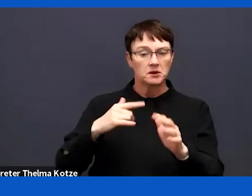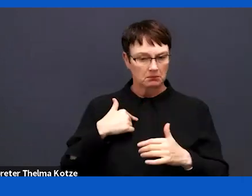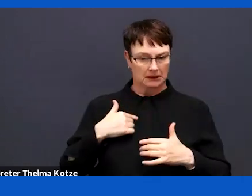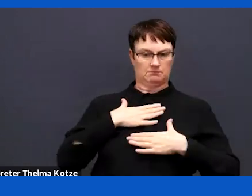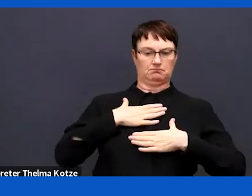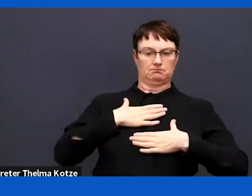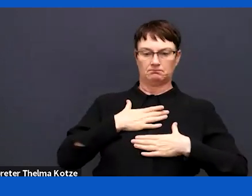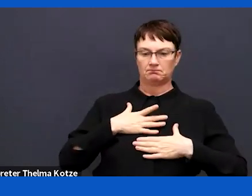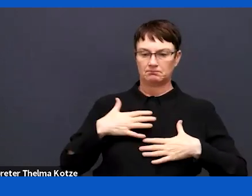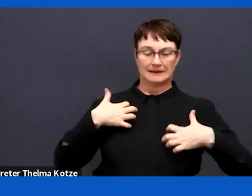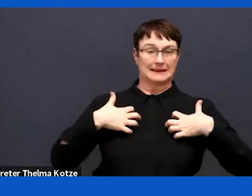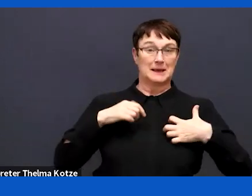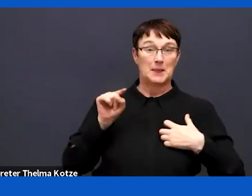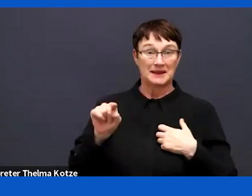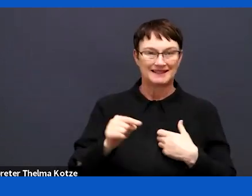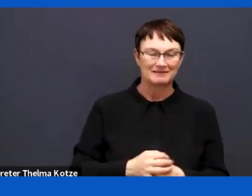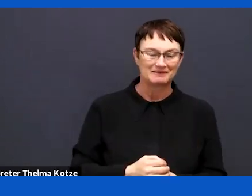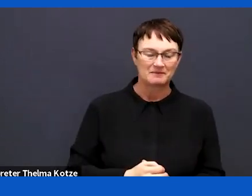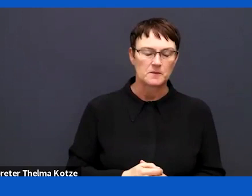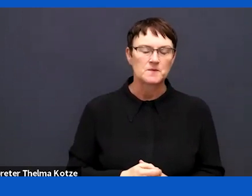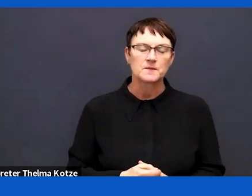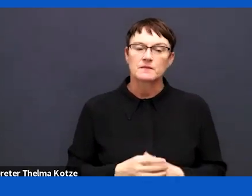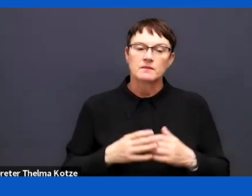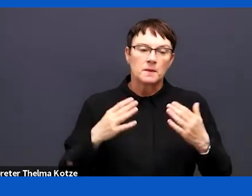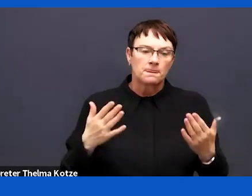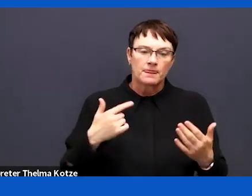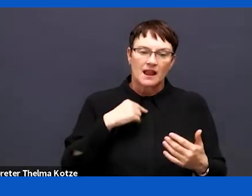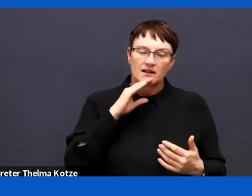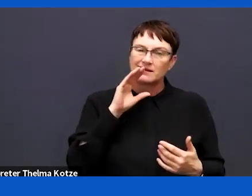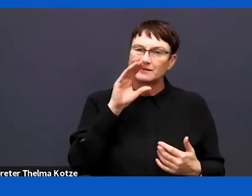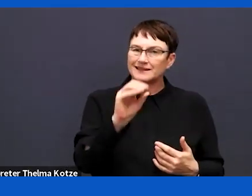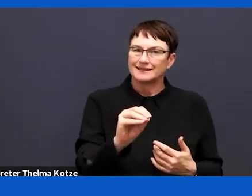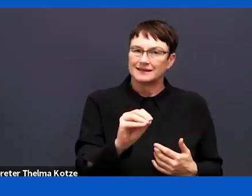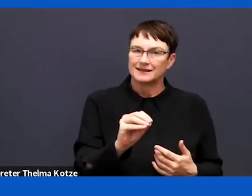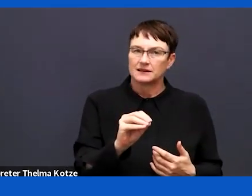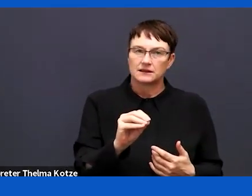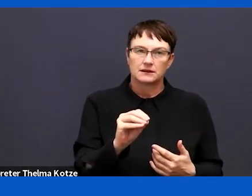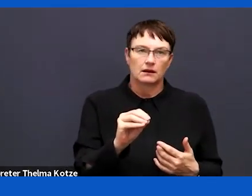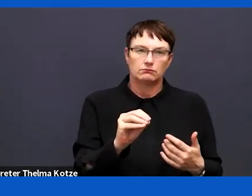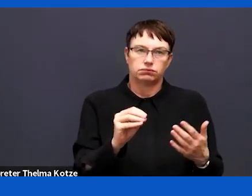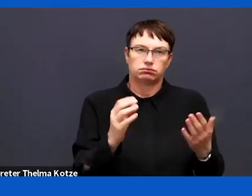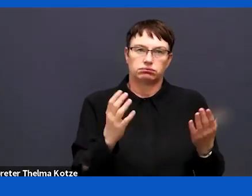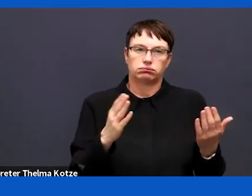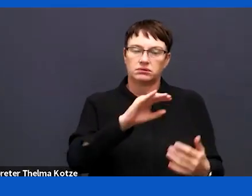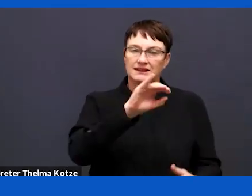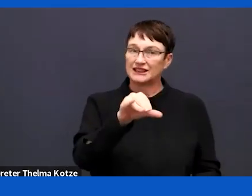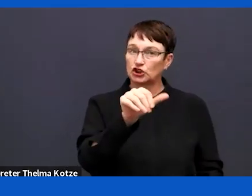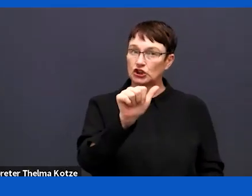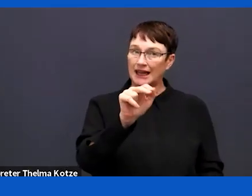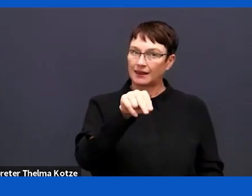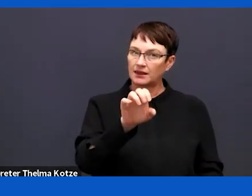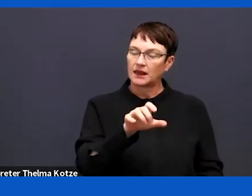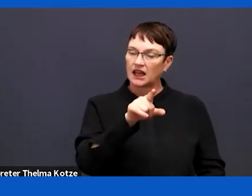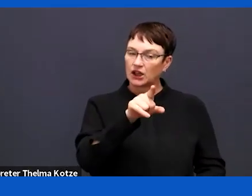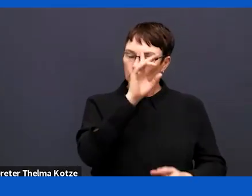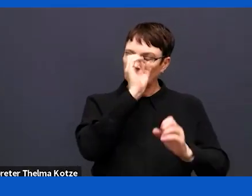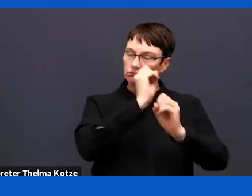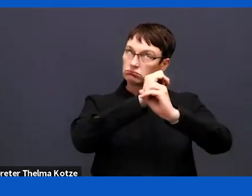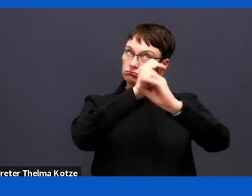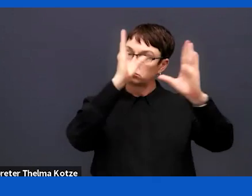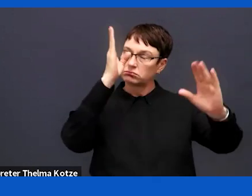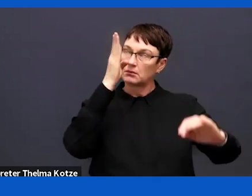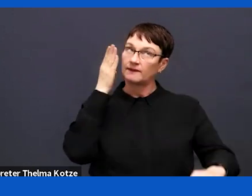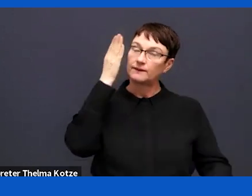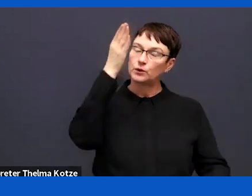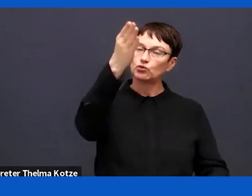your industry or industry as a whole? I mean, what are the future possibilities out there that you foresee